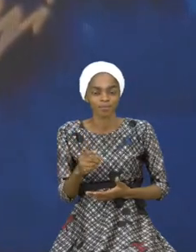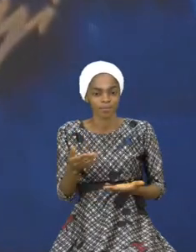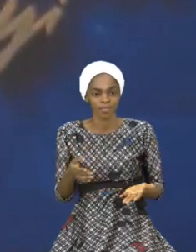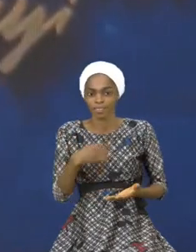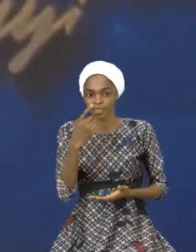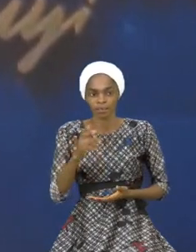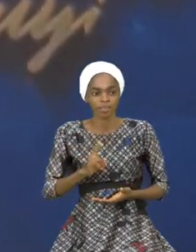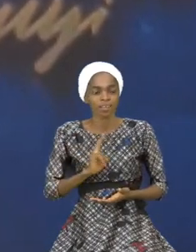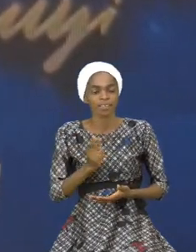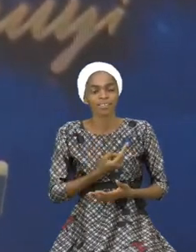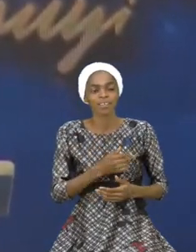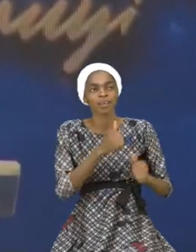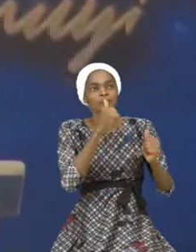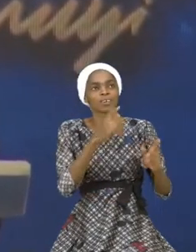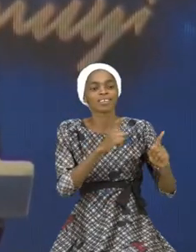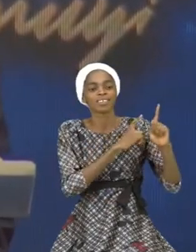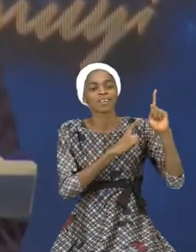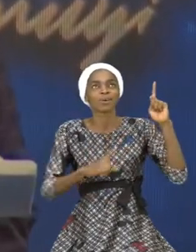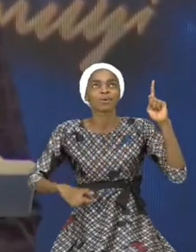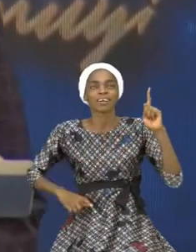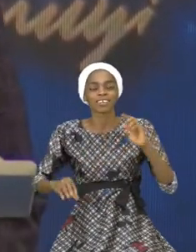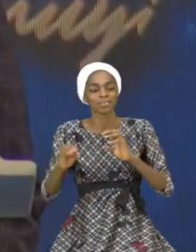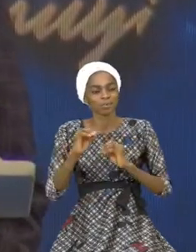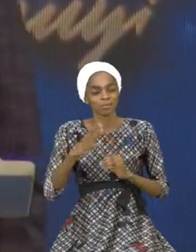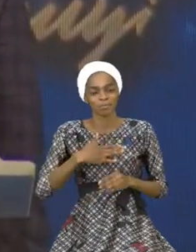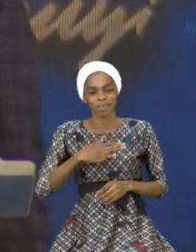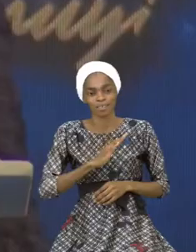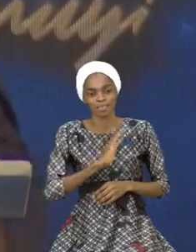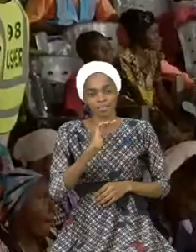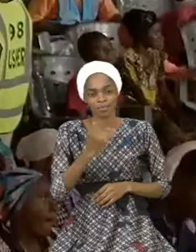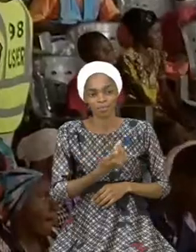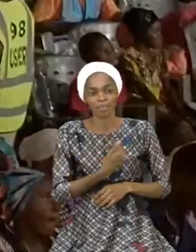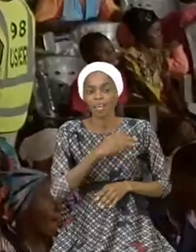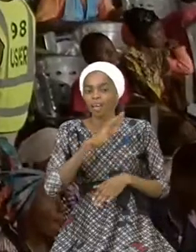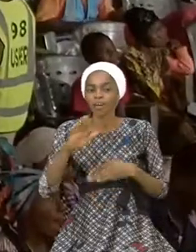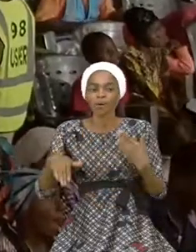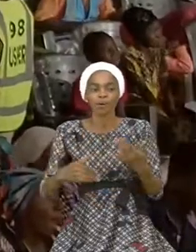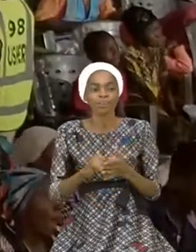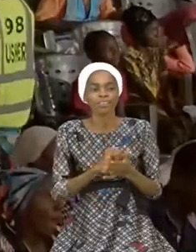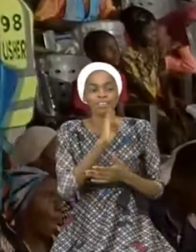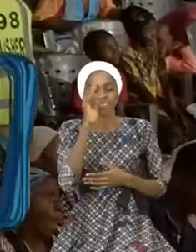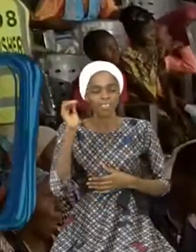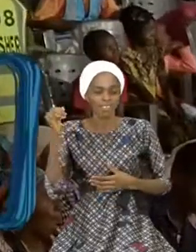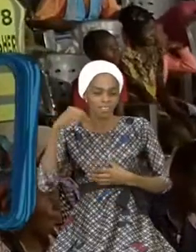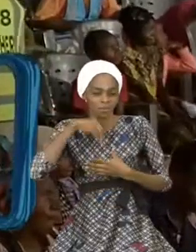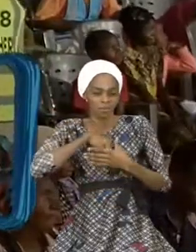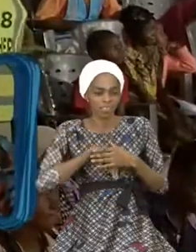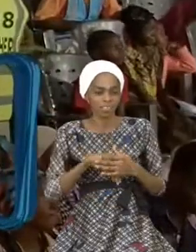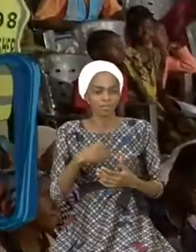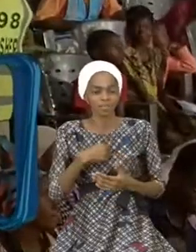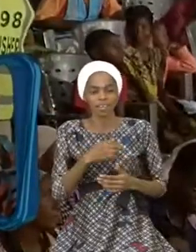us the lord o my soul and all that is within me